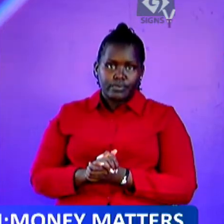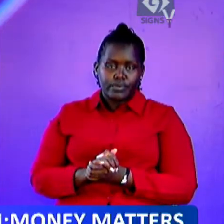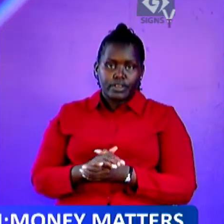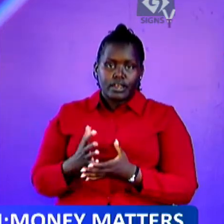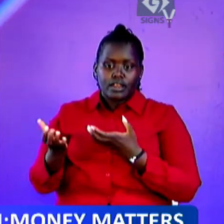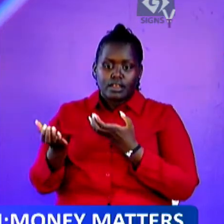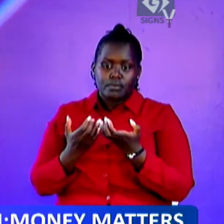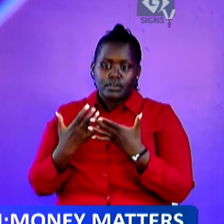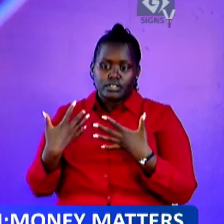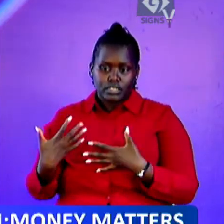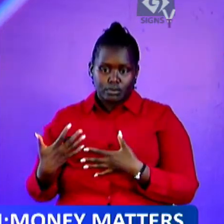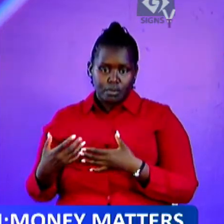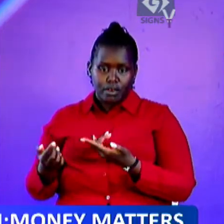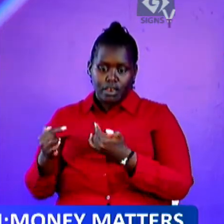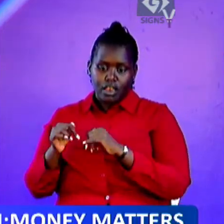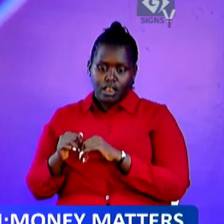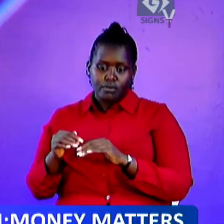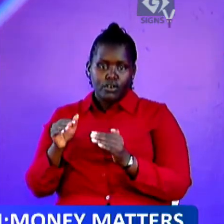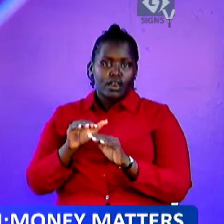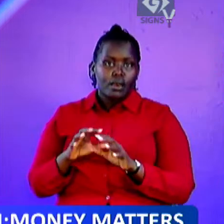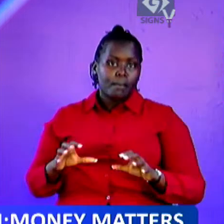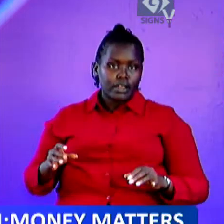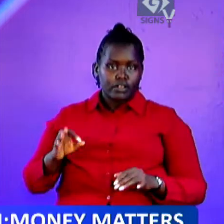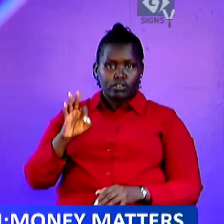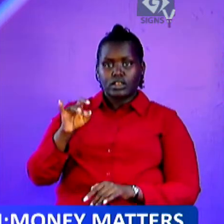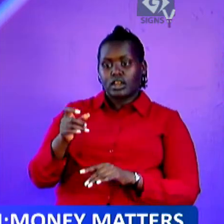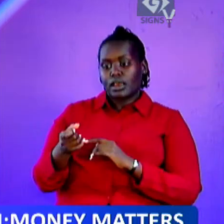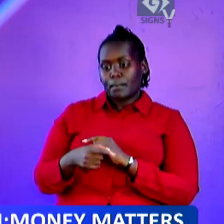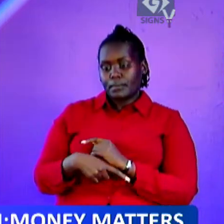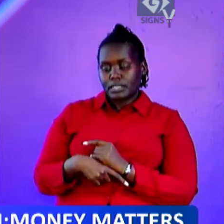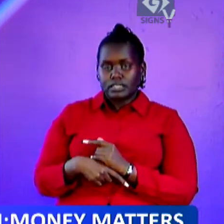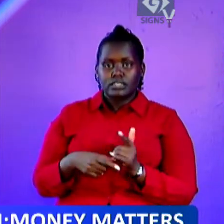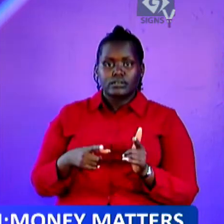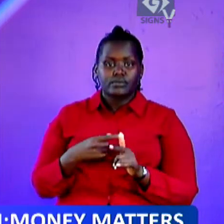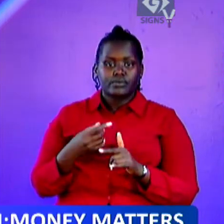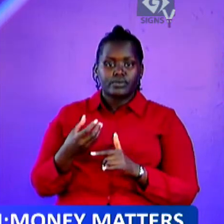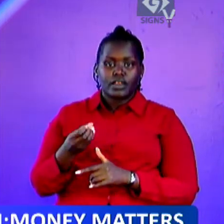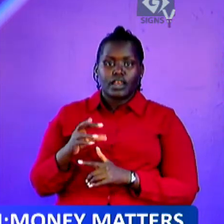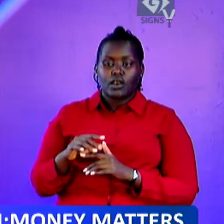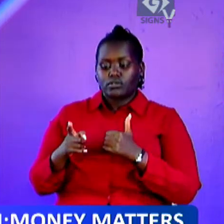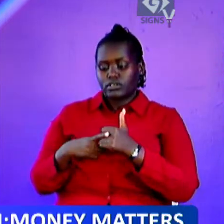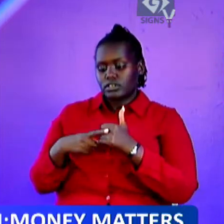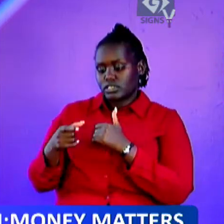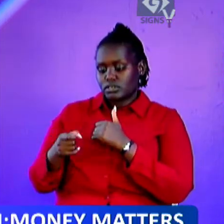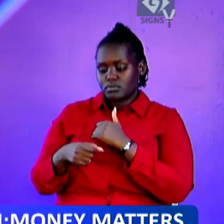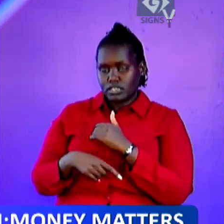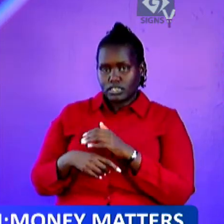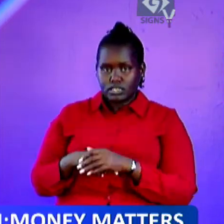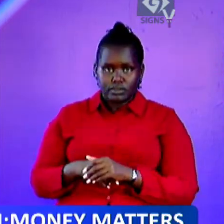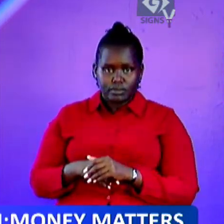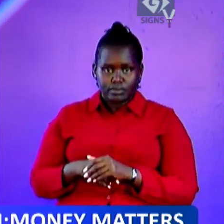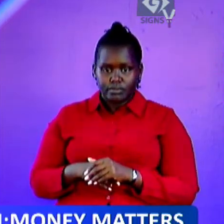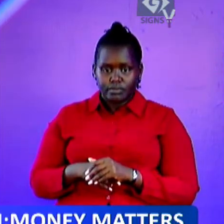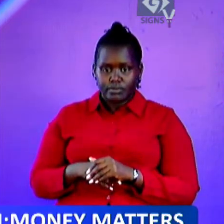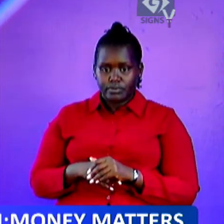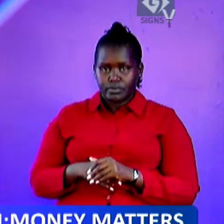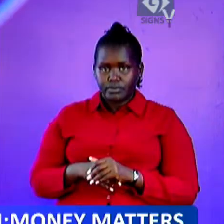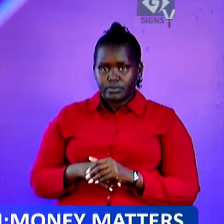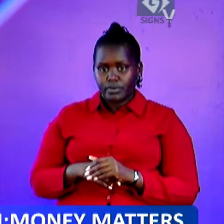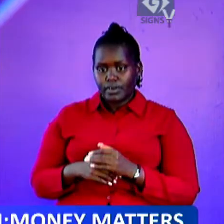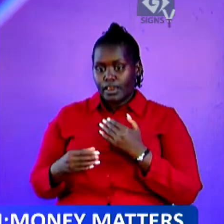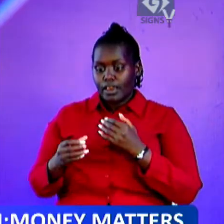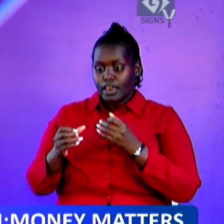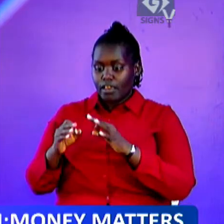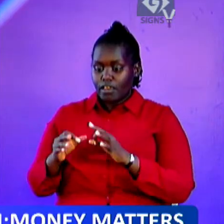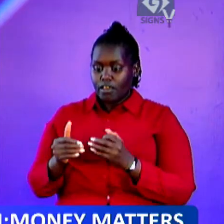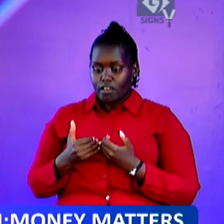the market and borrow for typically 3 months or 6 months. To put that into perspective, suppose you